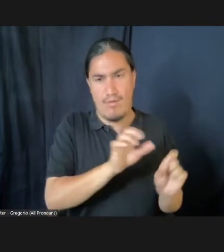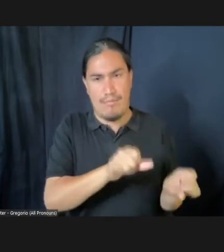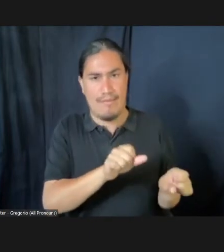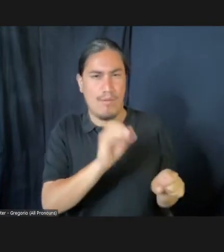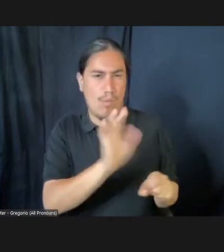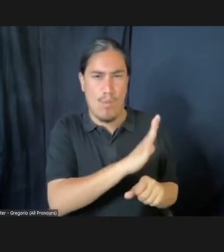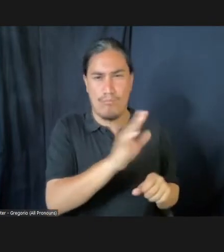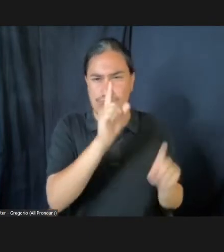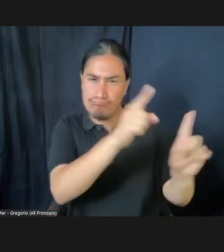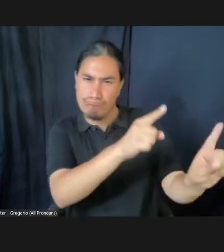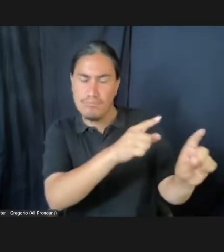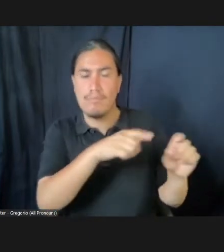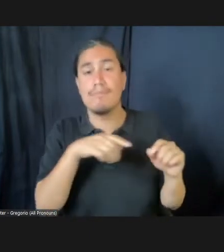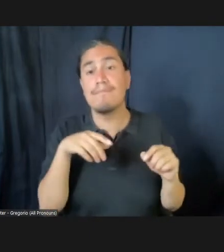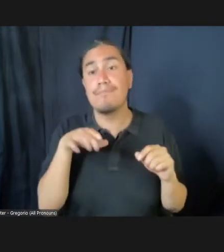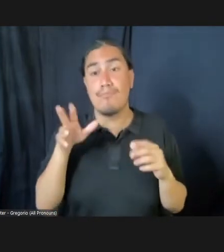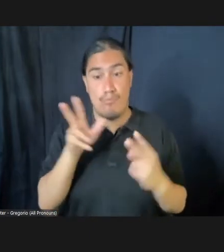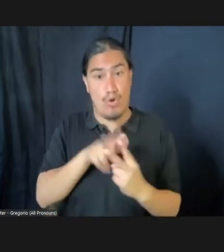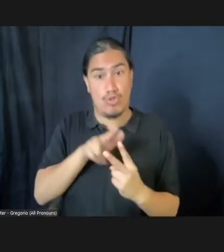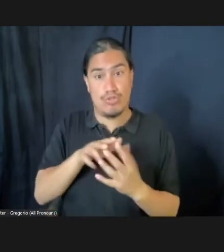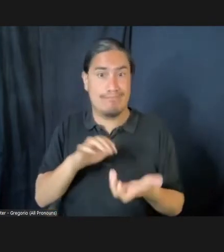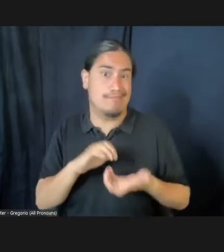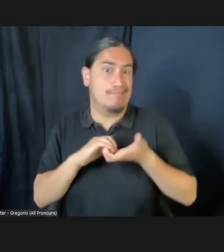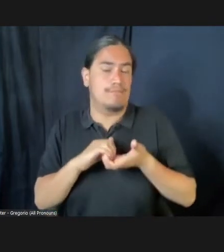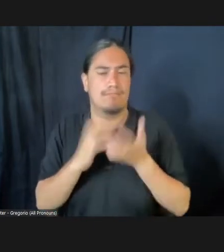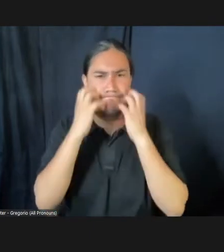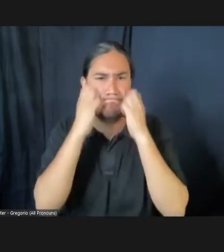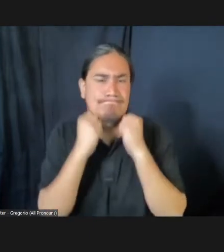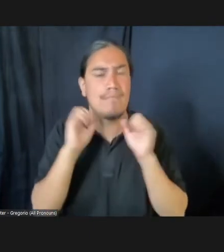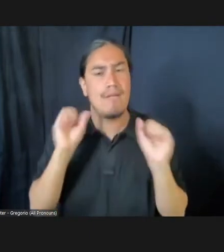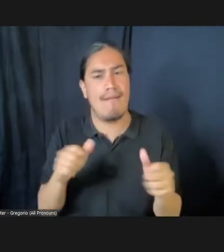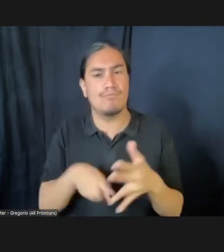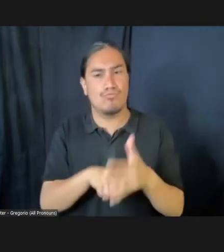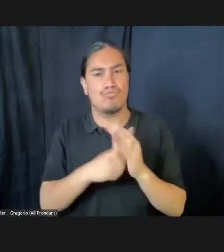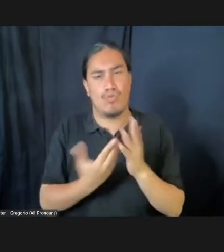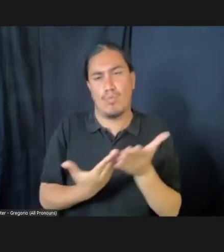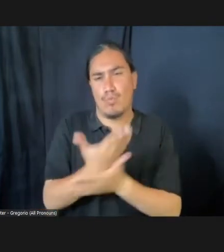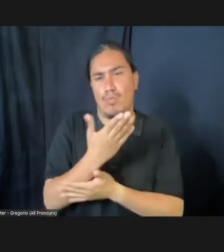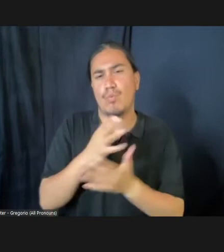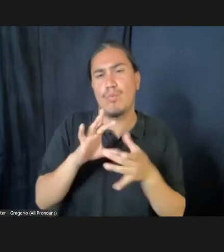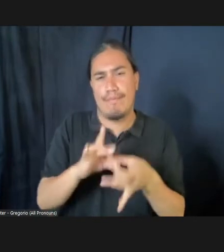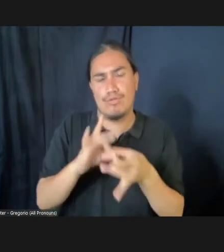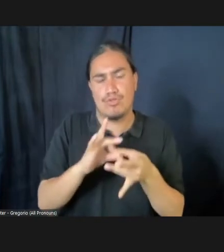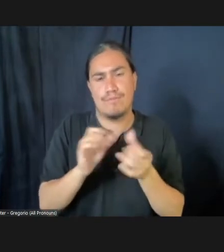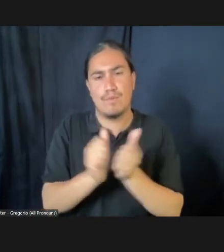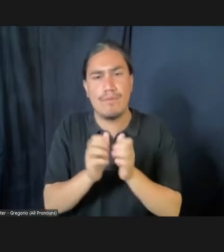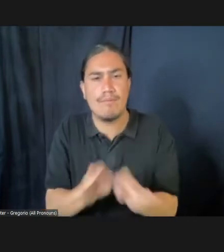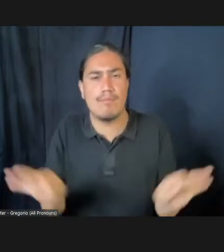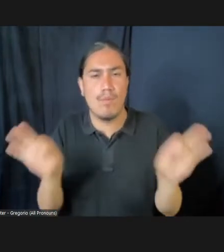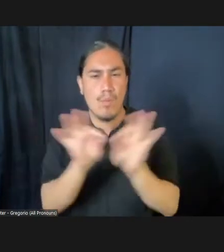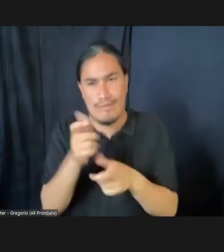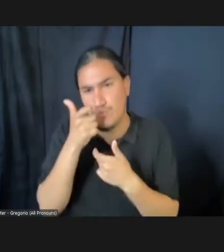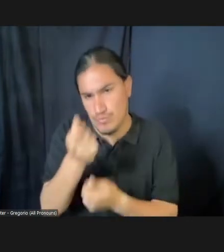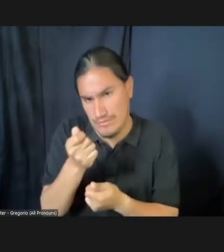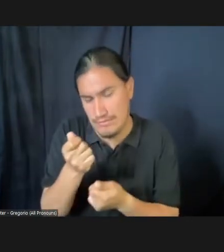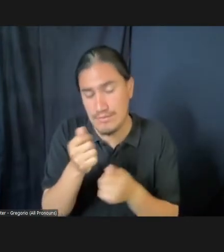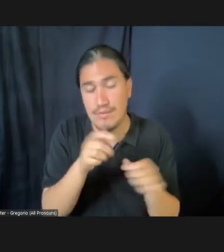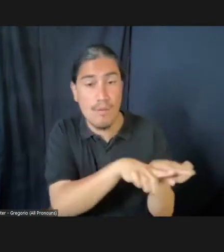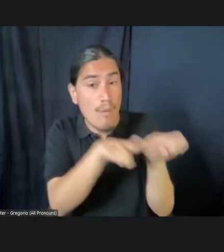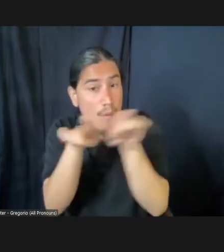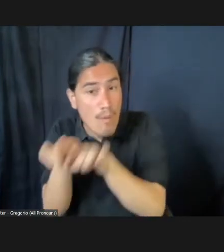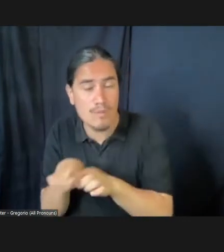mission. These partnerships are valuable. They can effectively build new relationships around meaningful shared interests, and they help